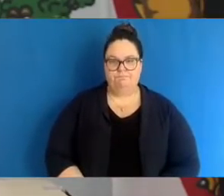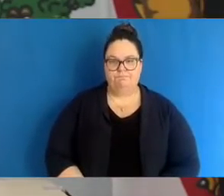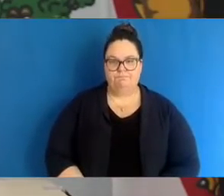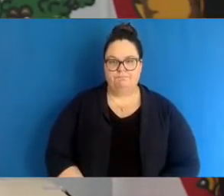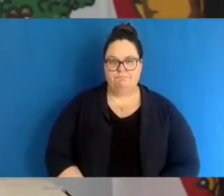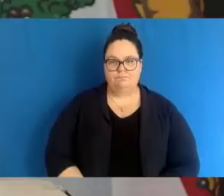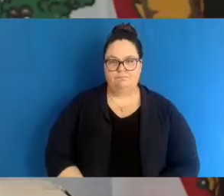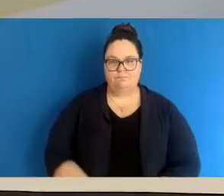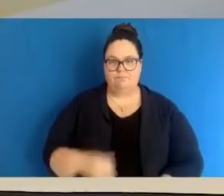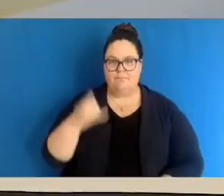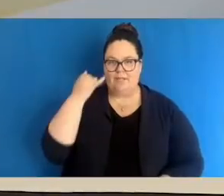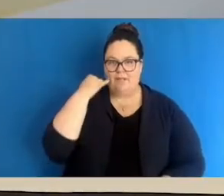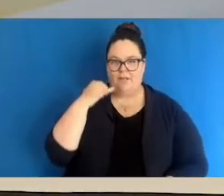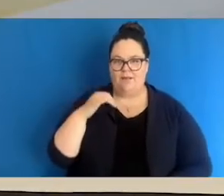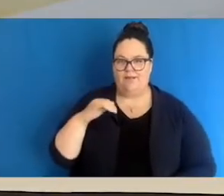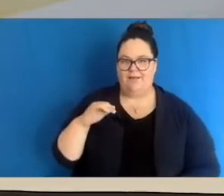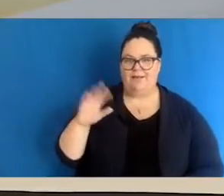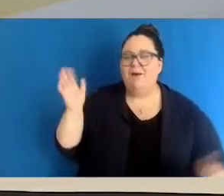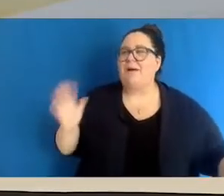If I could ask you.